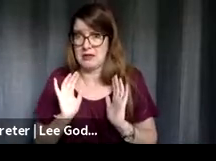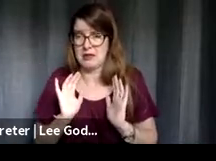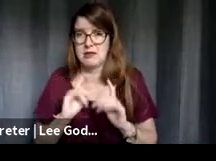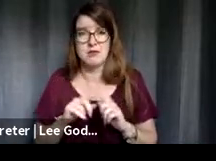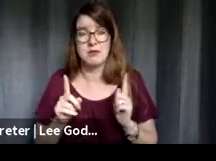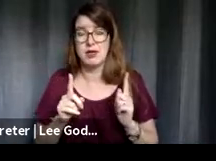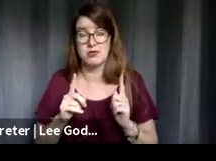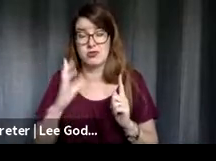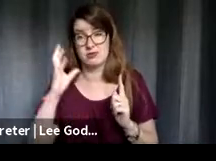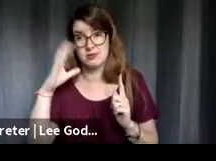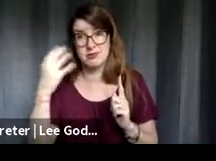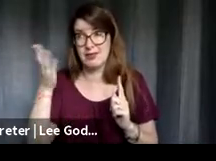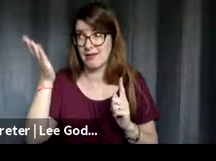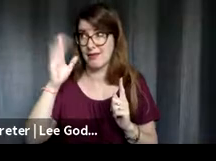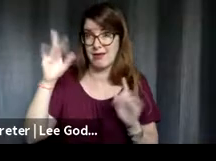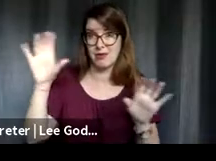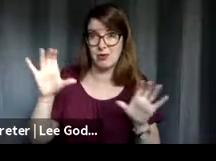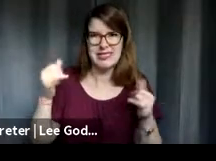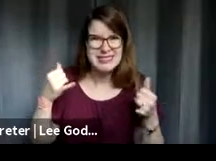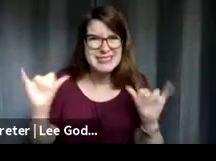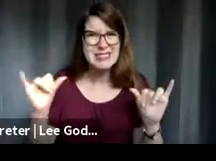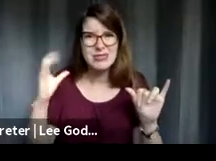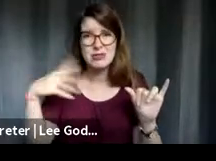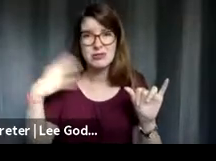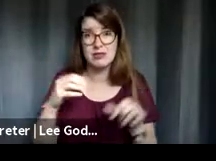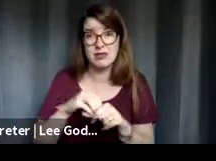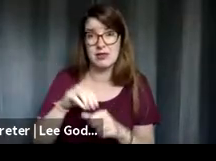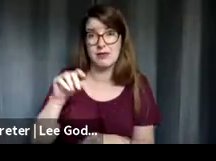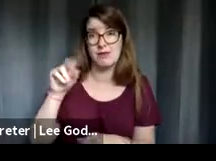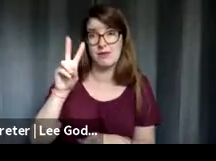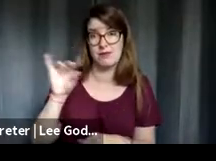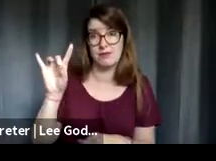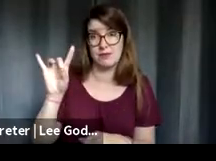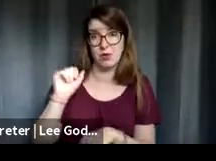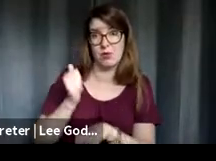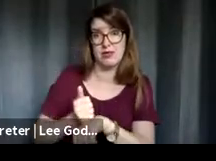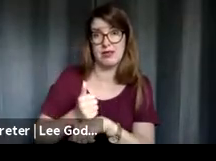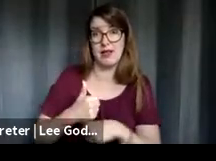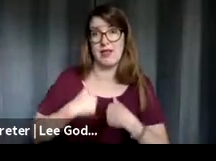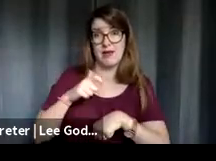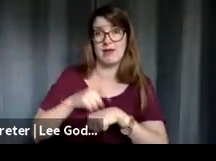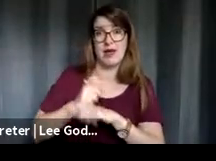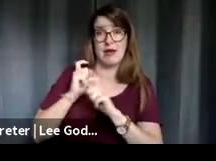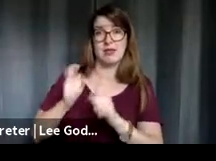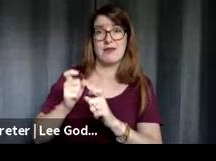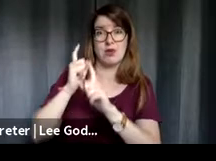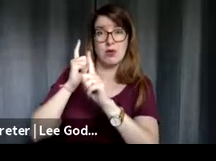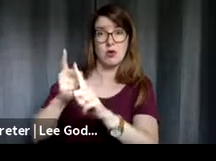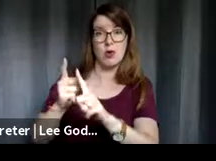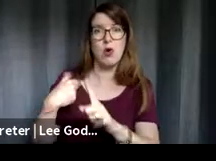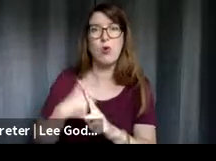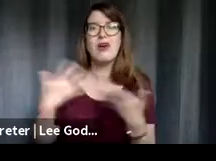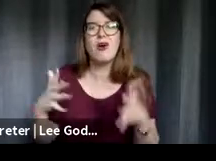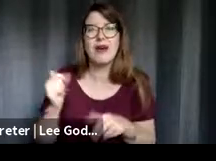was crazy what God was doing, and crazier still. In 2008, we set a lifetime giving goal, and we're already having to